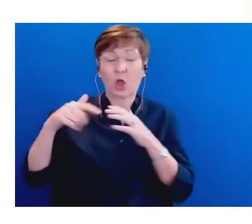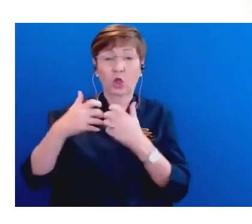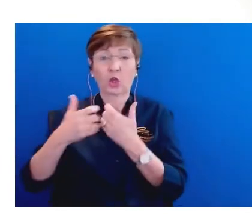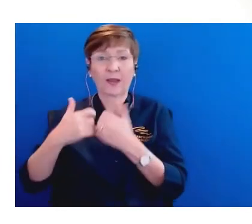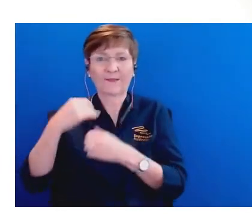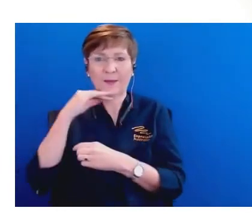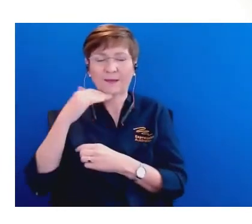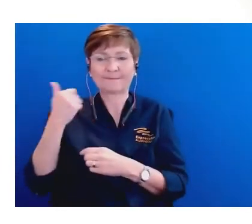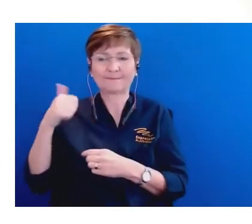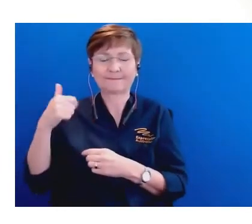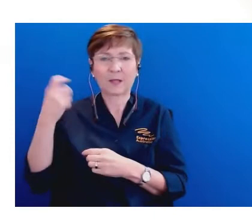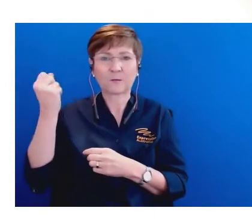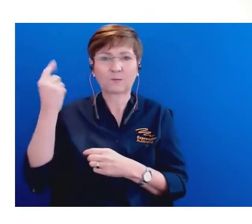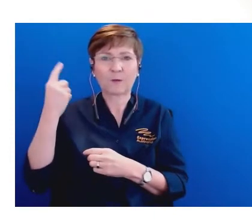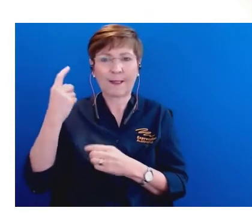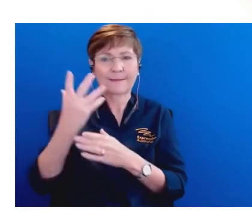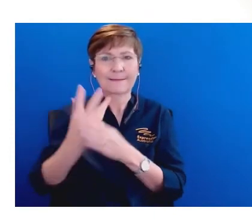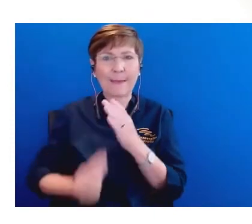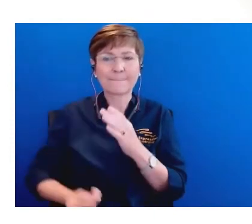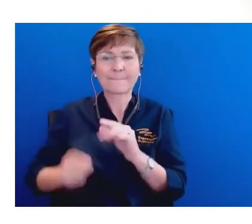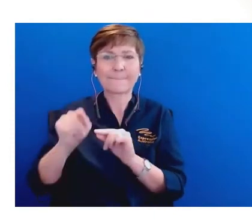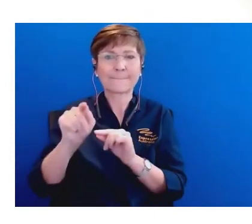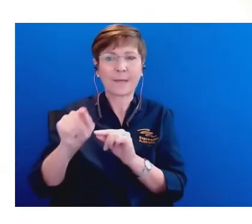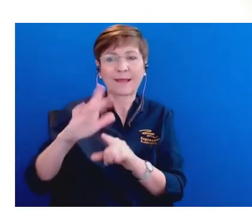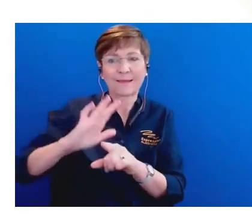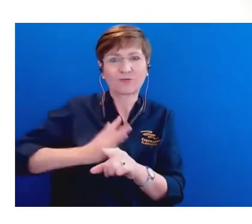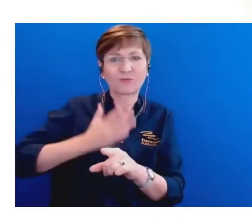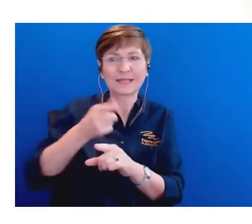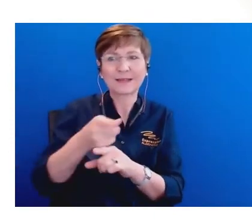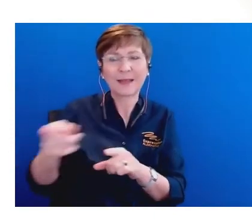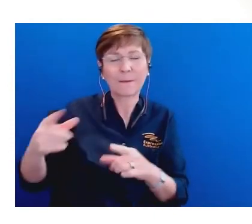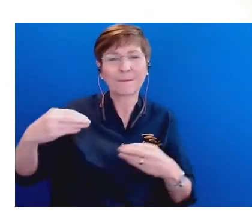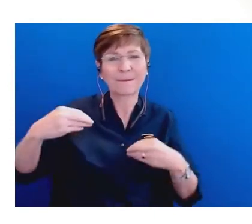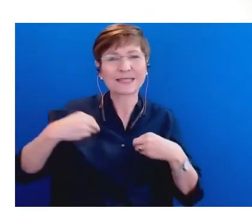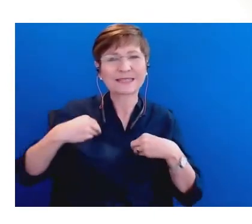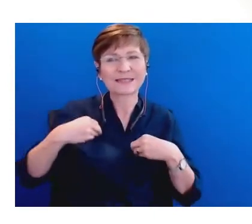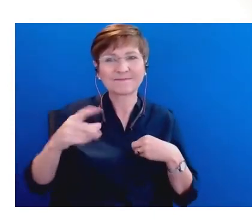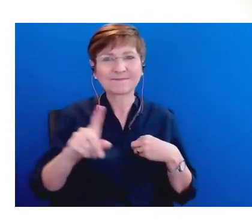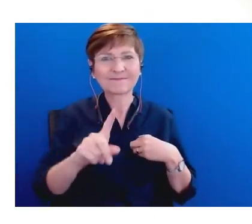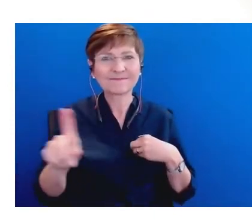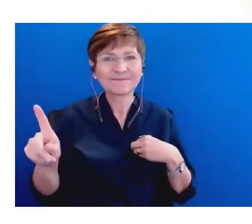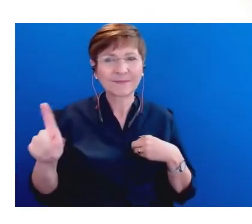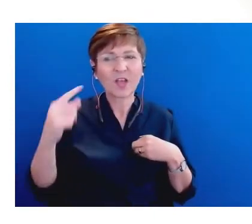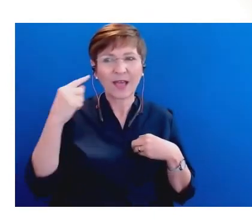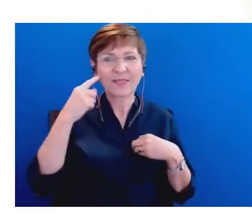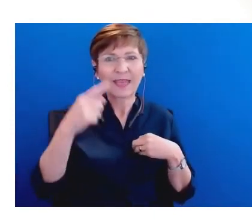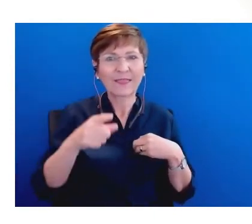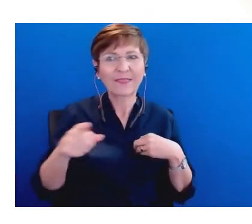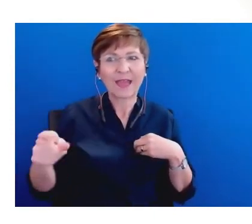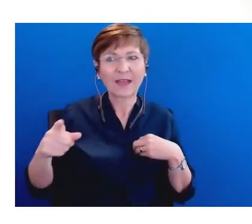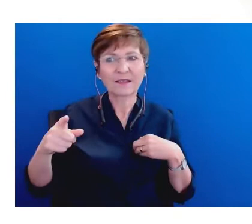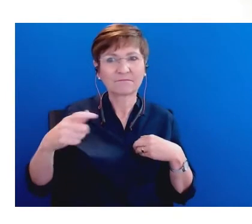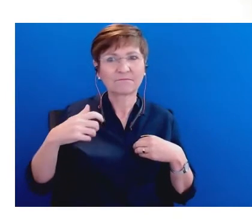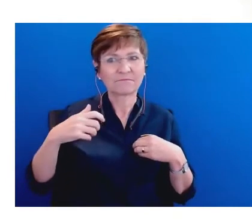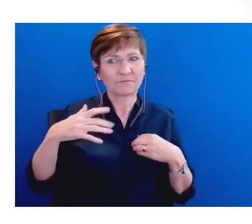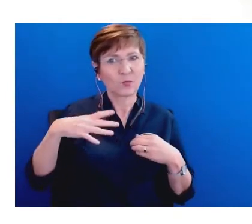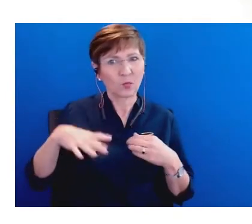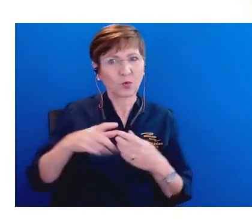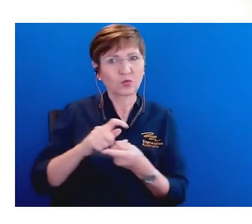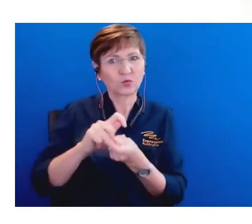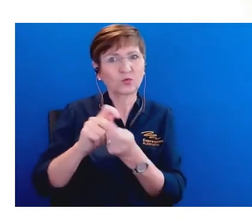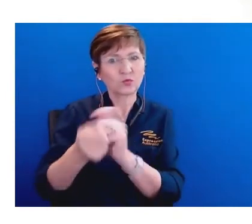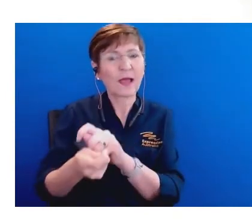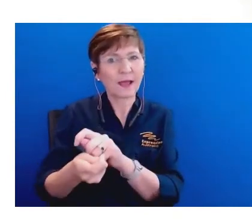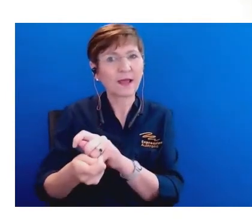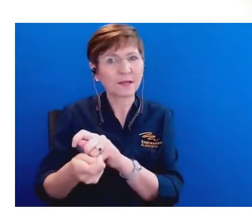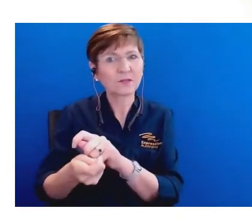at the role of business, firstly because there seemed to be a real appetite for change in the essential services sector,